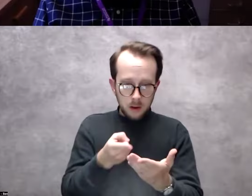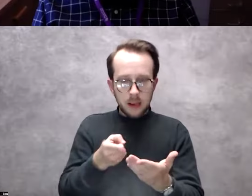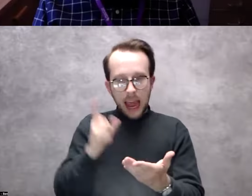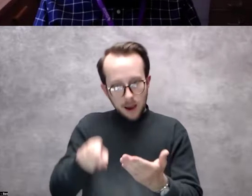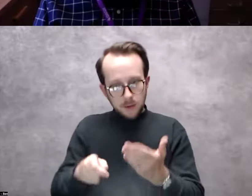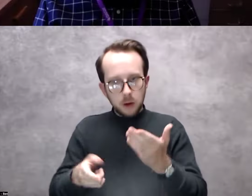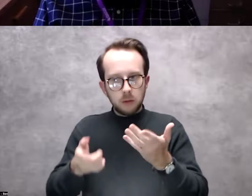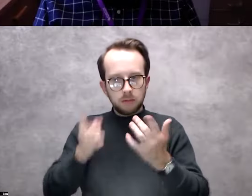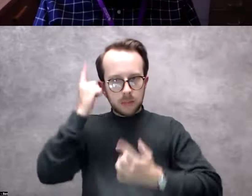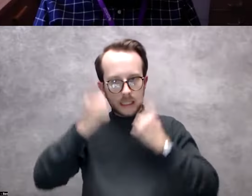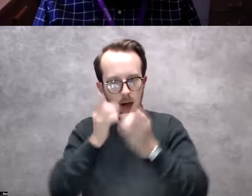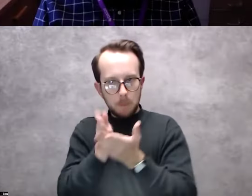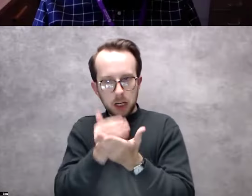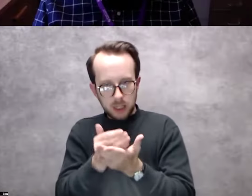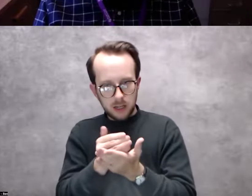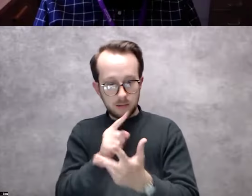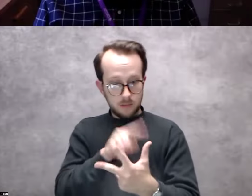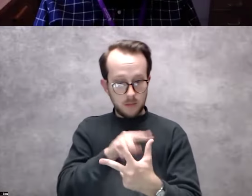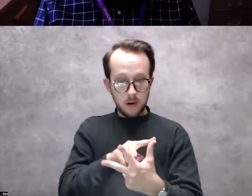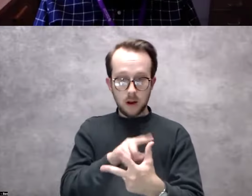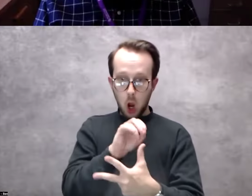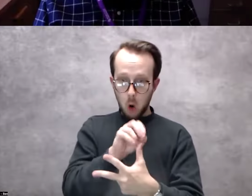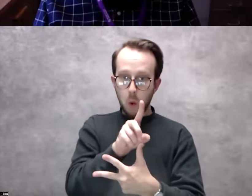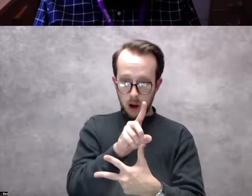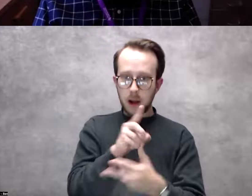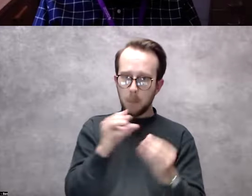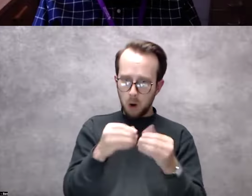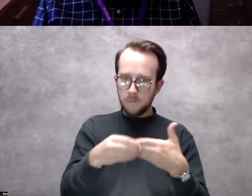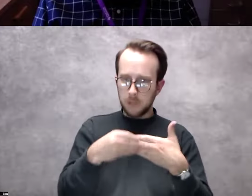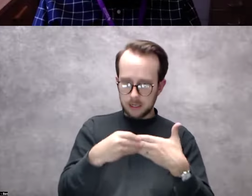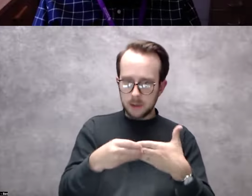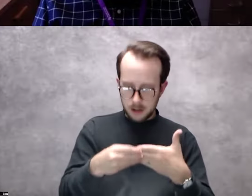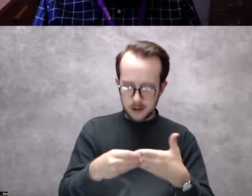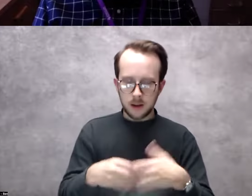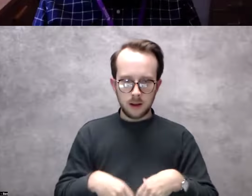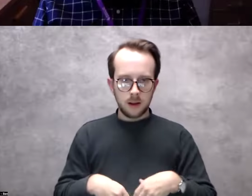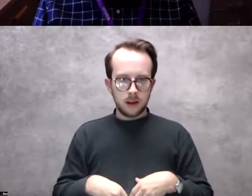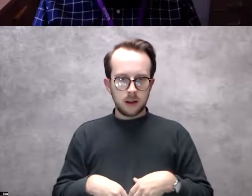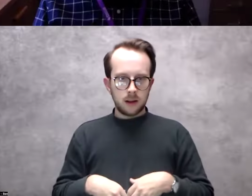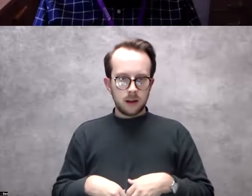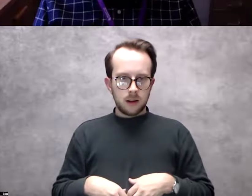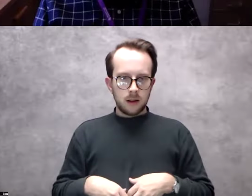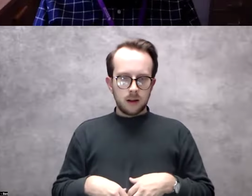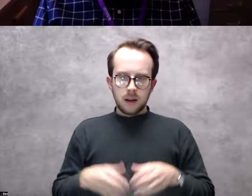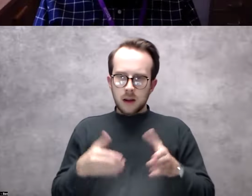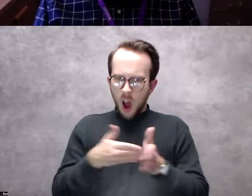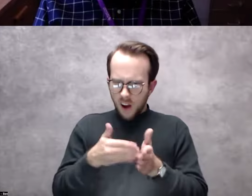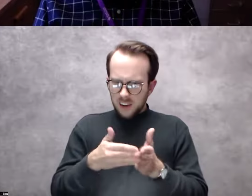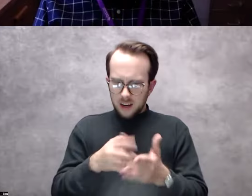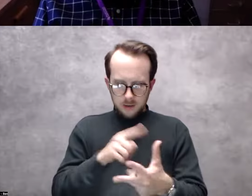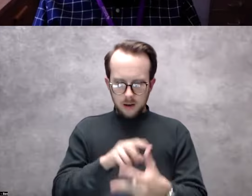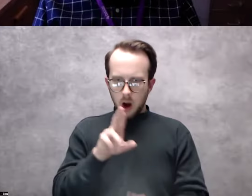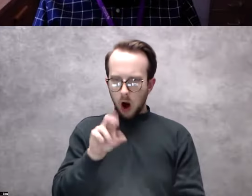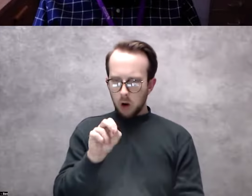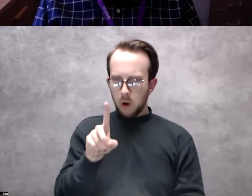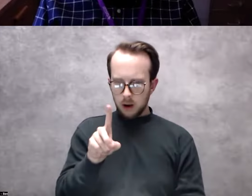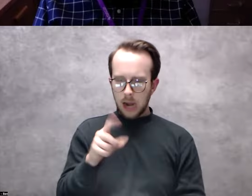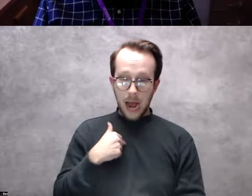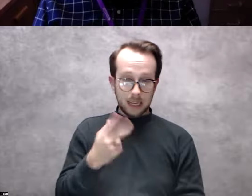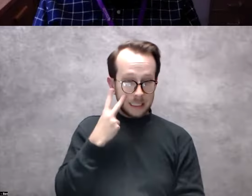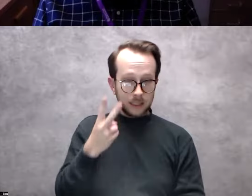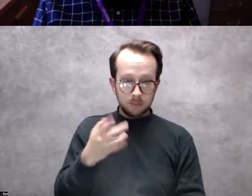well. With an R01, you have a lot more flexibility about what you can have. I would say for a lot of R01s, what I see is normally anywhere